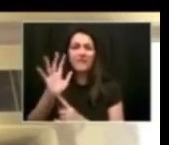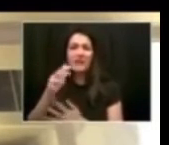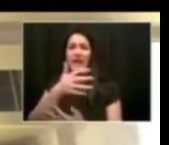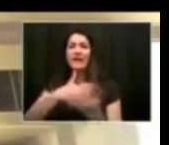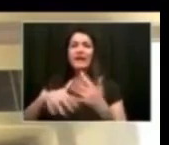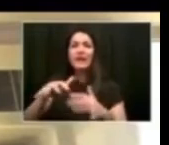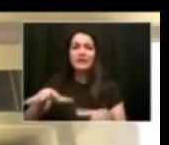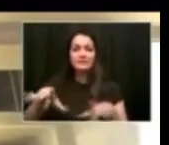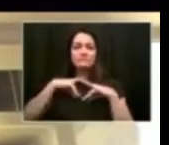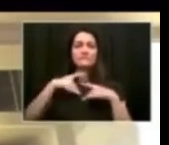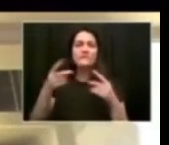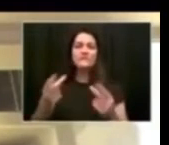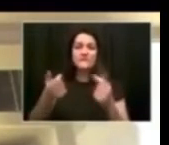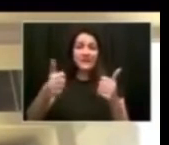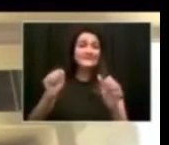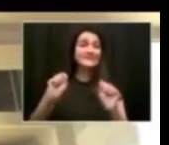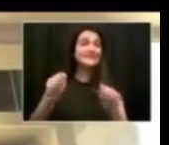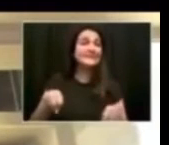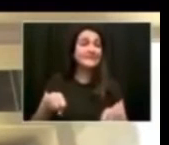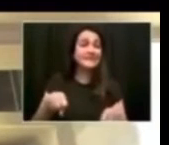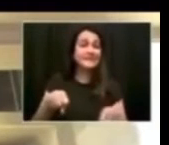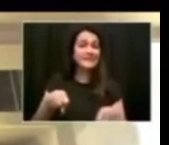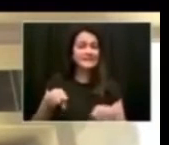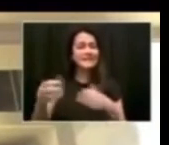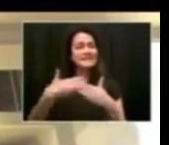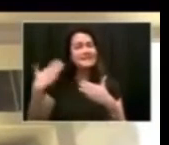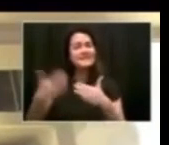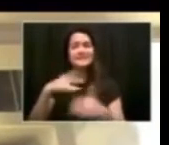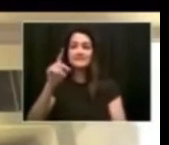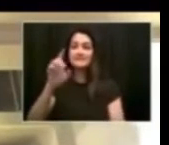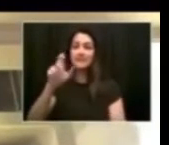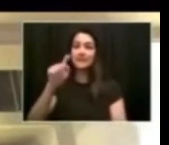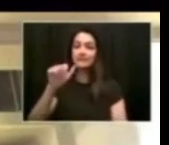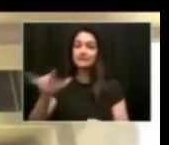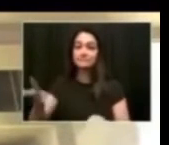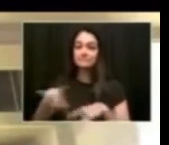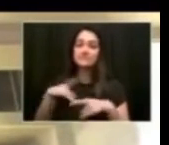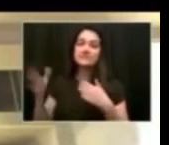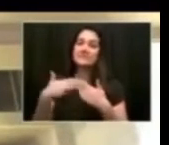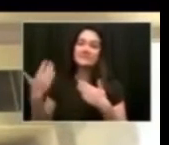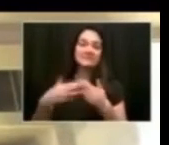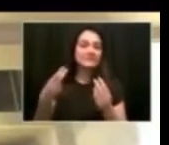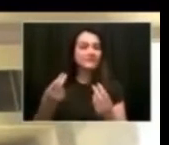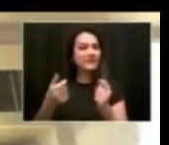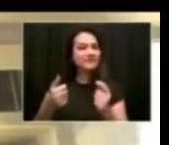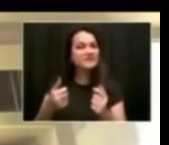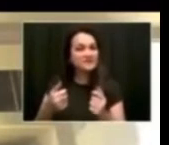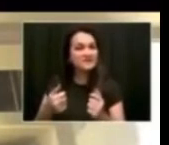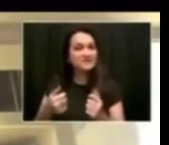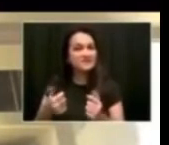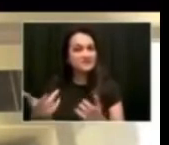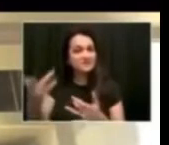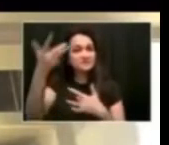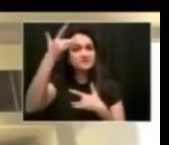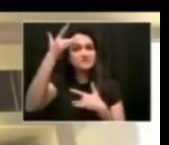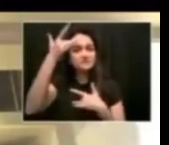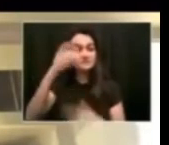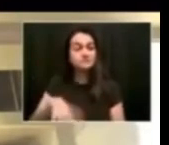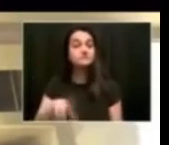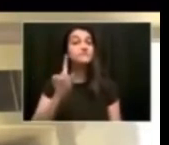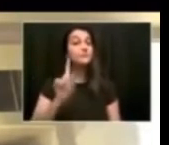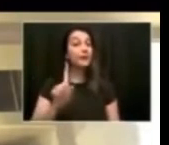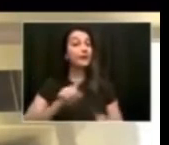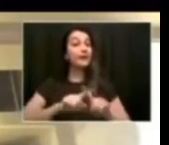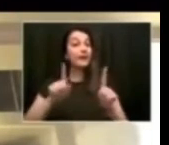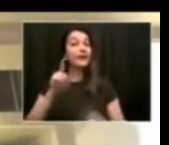your vaccination card and you're in. They're going to allow physical vaccination cards to be presented, and there's also going to be